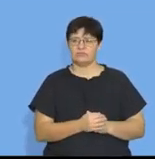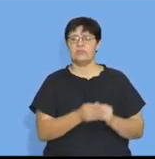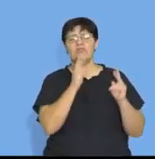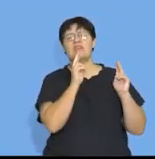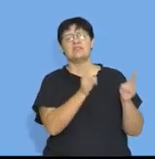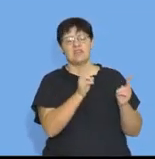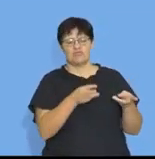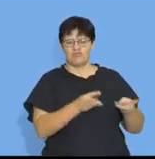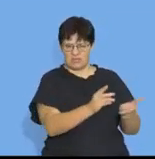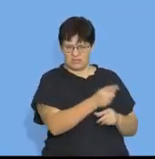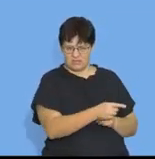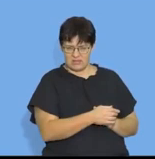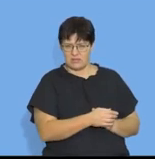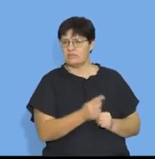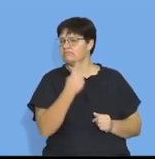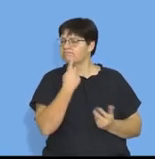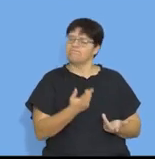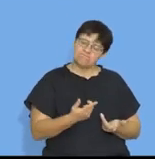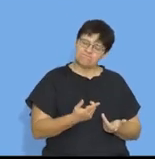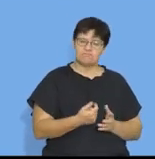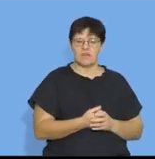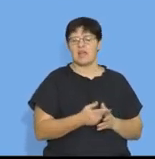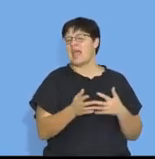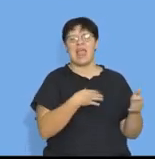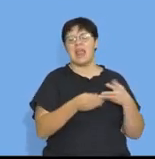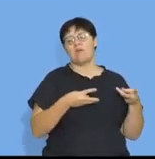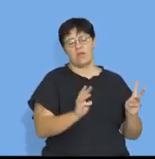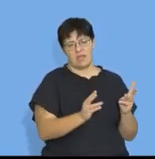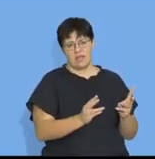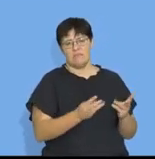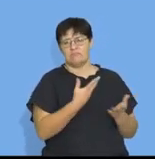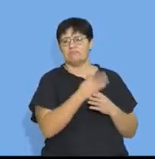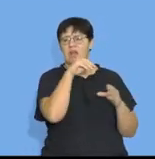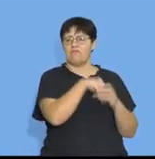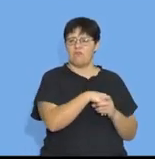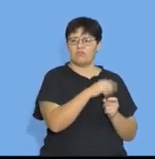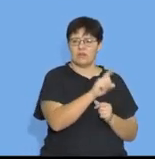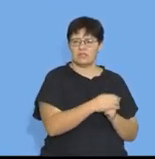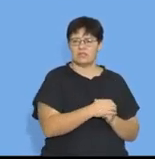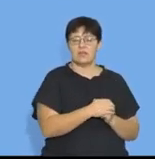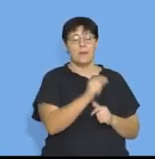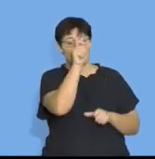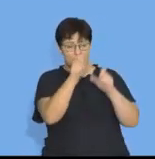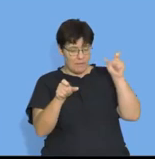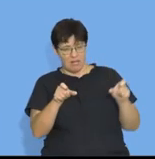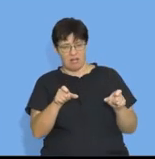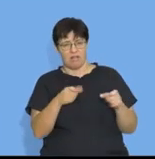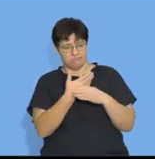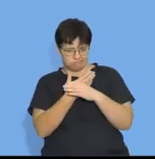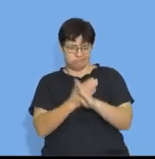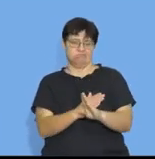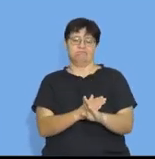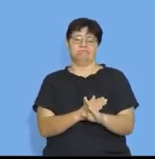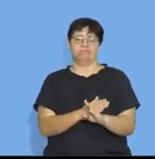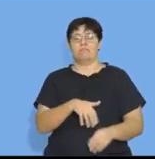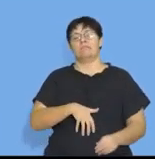refer to a natural method, we essentially referring to any method that includes actions that prevent or